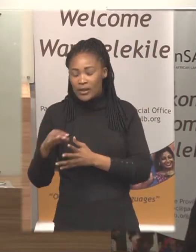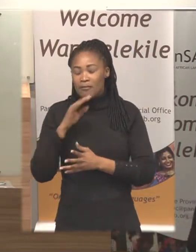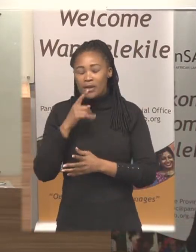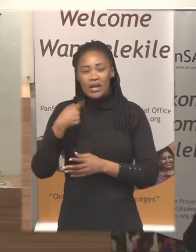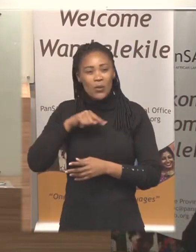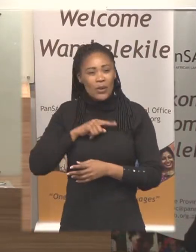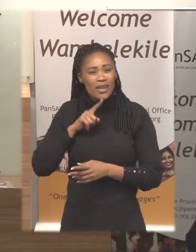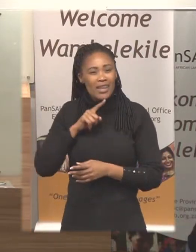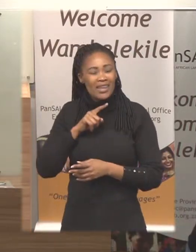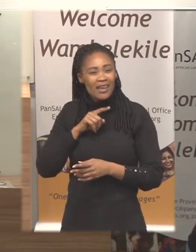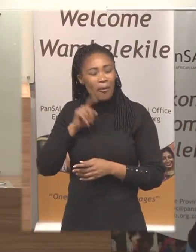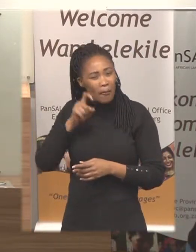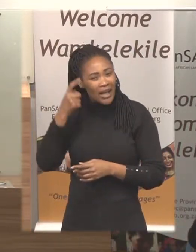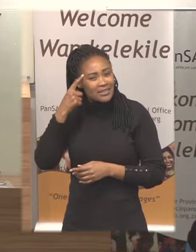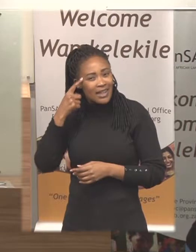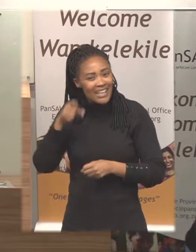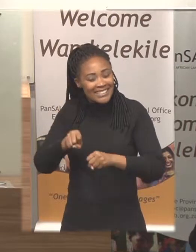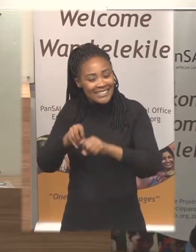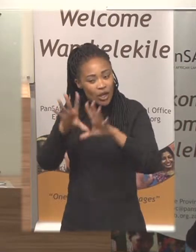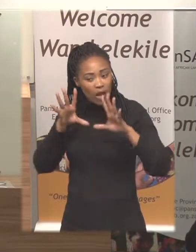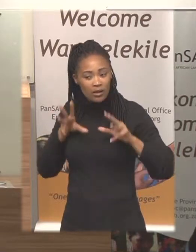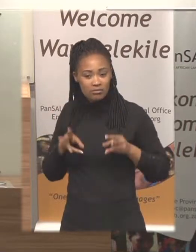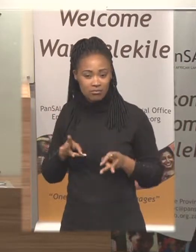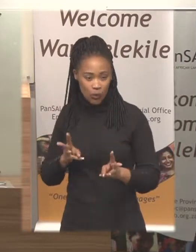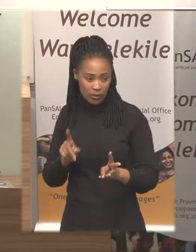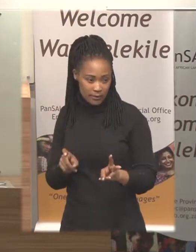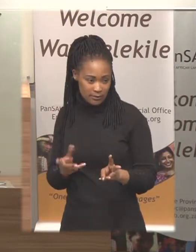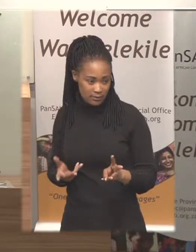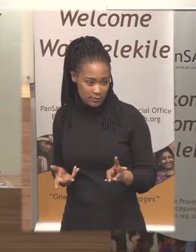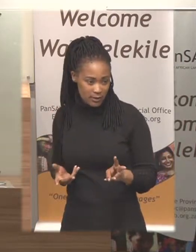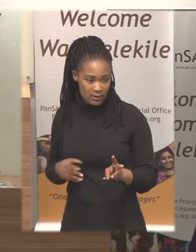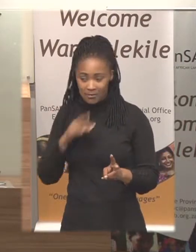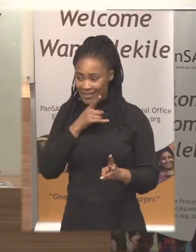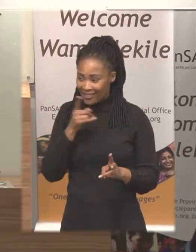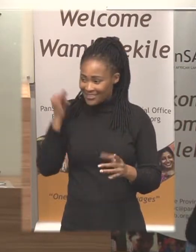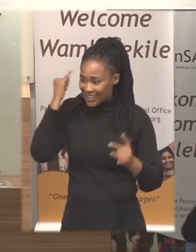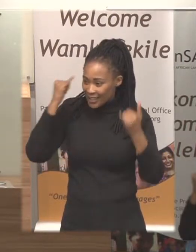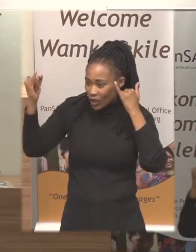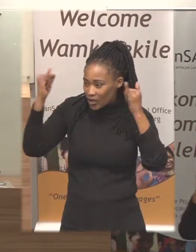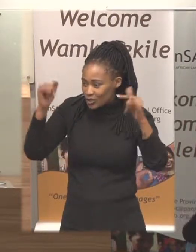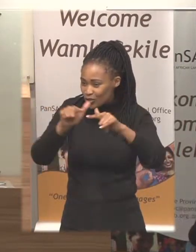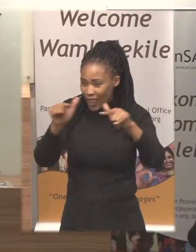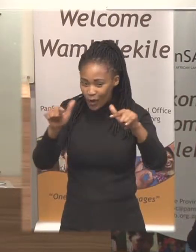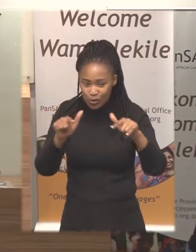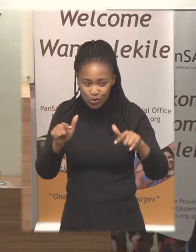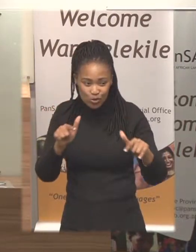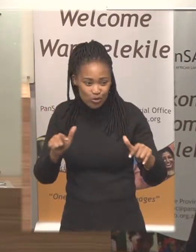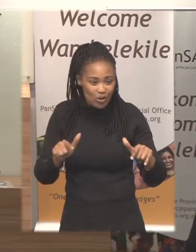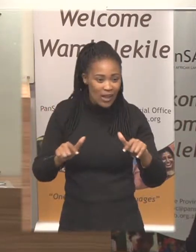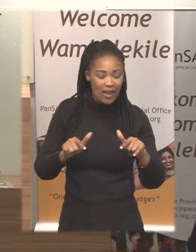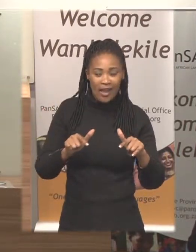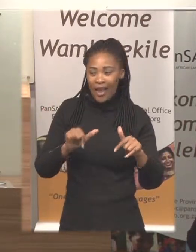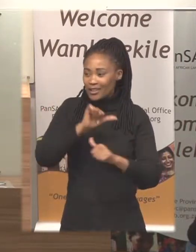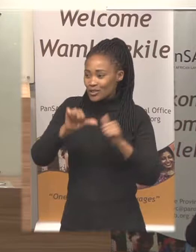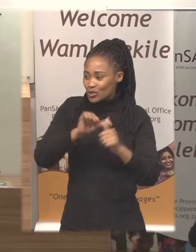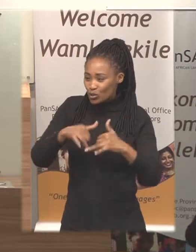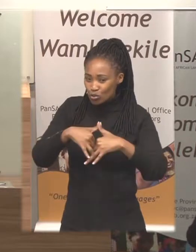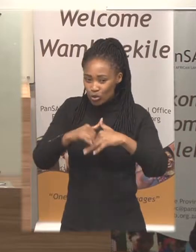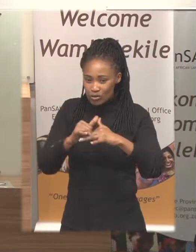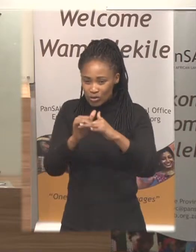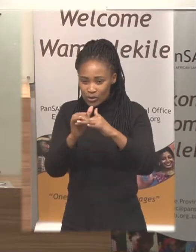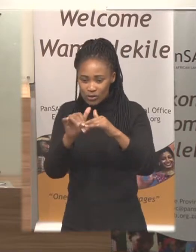way. So those are the ideology of language itself and the social construction of language as a